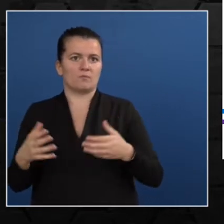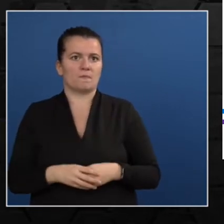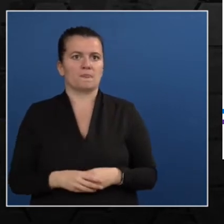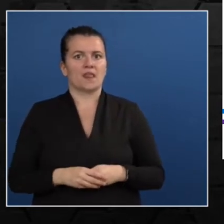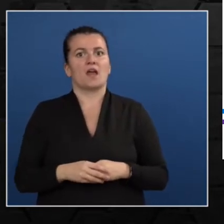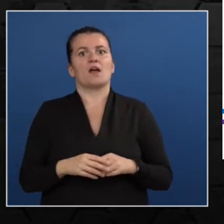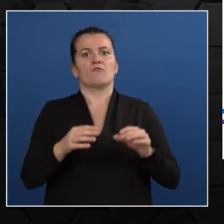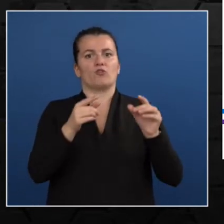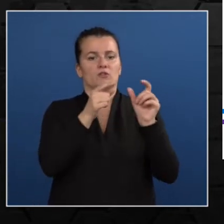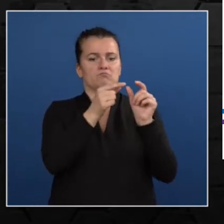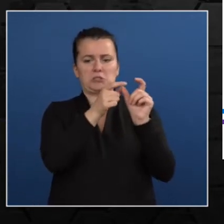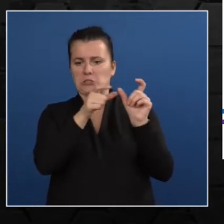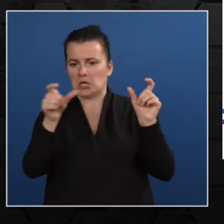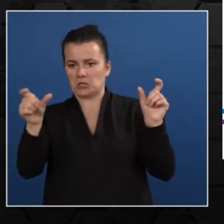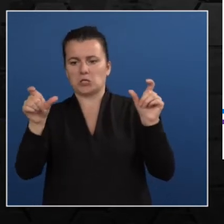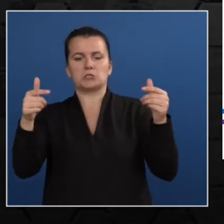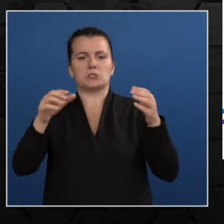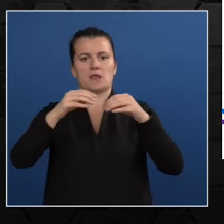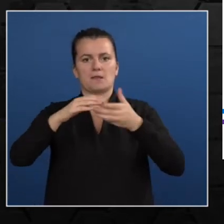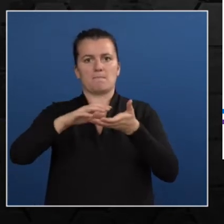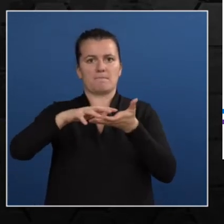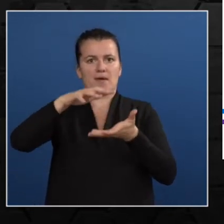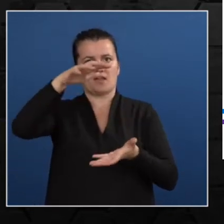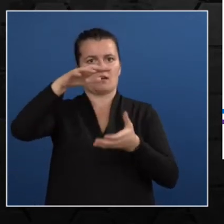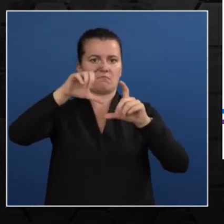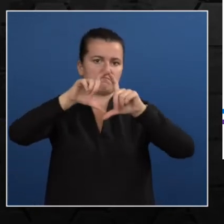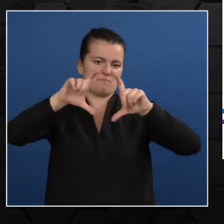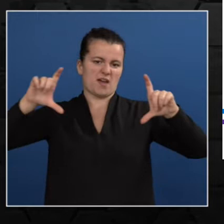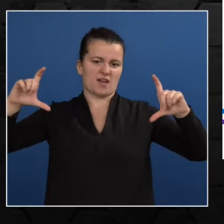articles and then maybe towards entire corpuses.